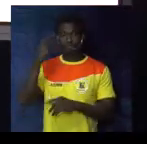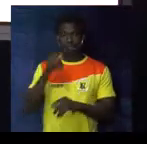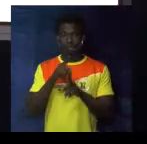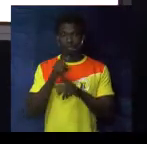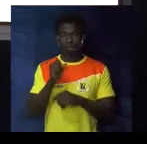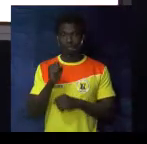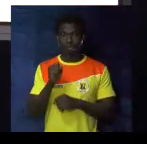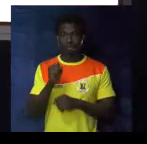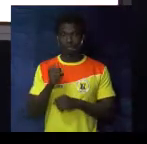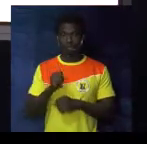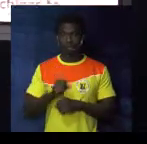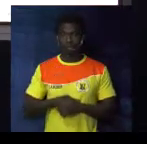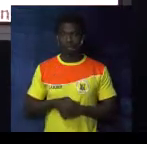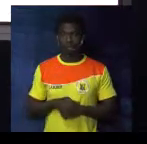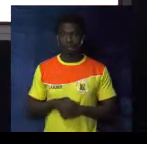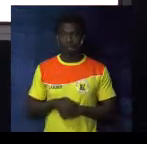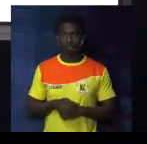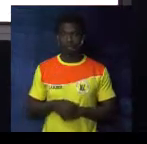answers.